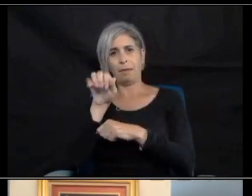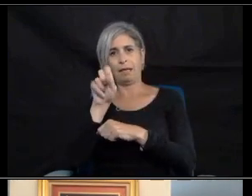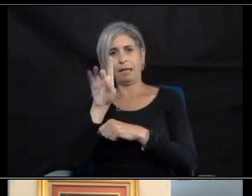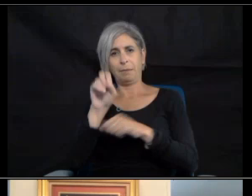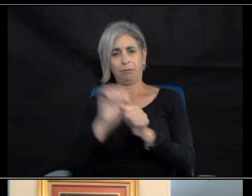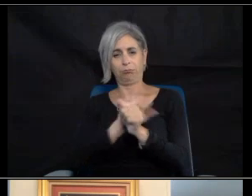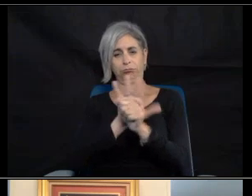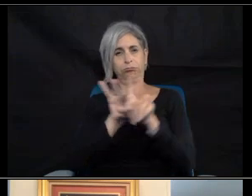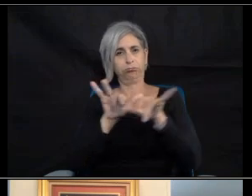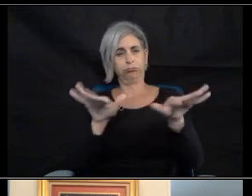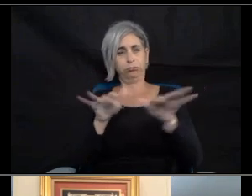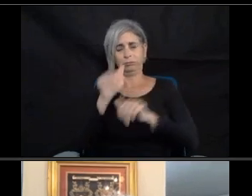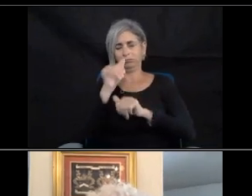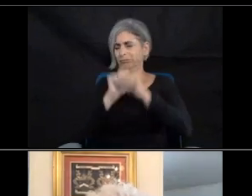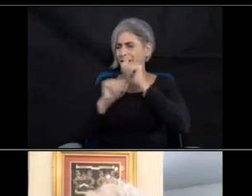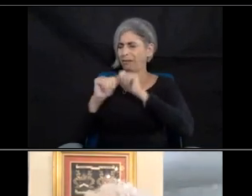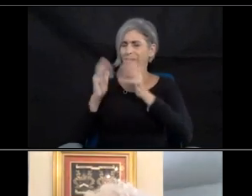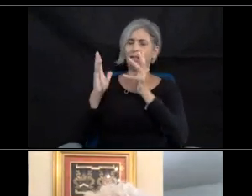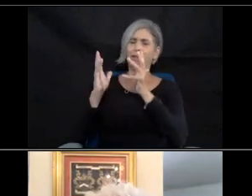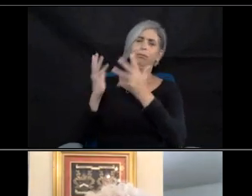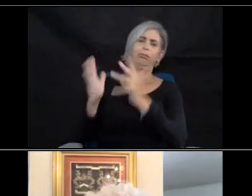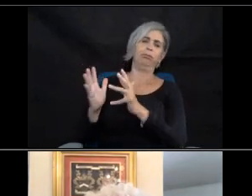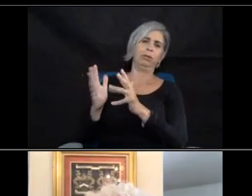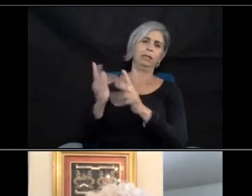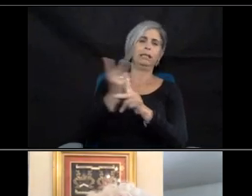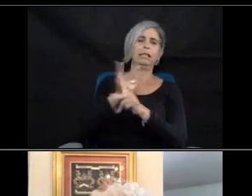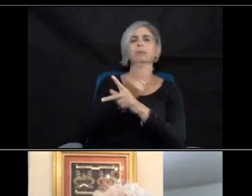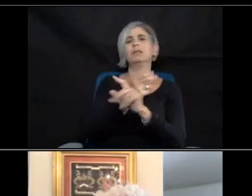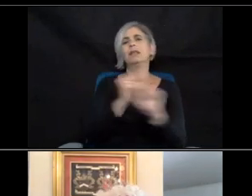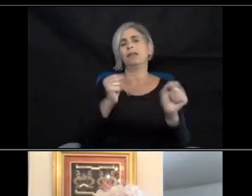suffering, and help us to keep one another safe.